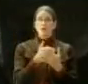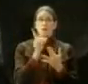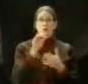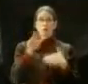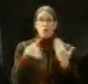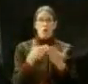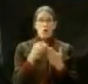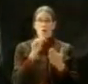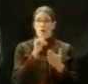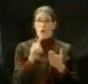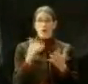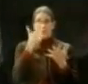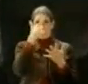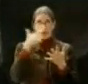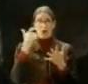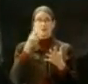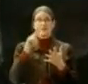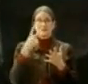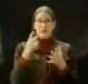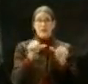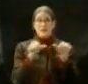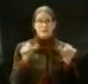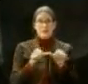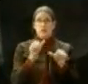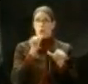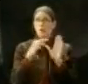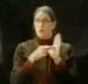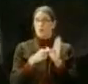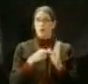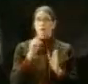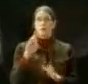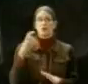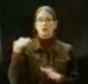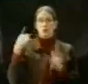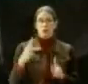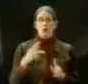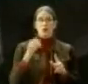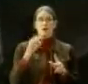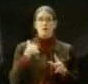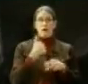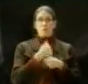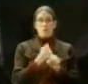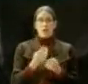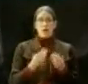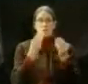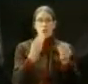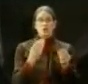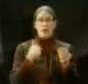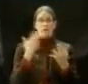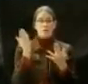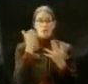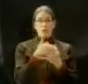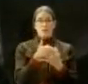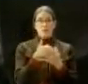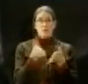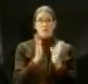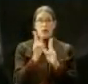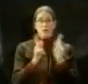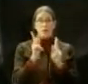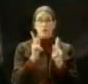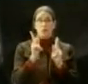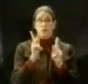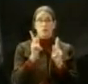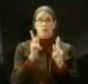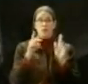whole thing because the 2nd District wasn't represented. Mr. Chairman, if I made a motion to have a recess to allow people to